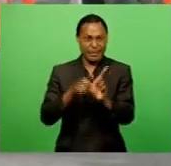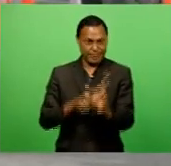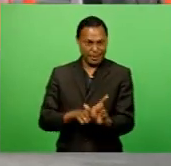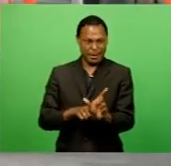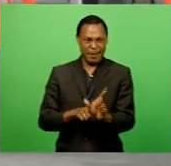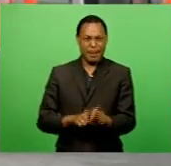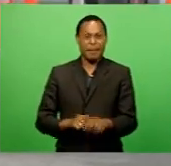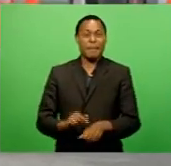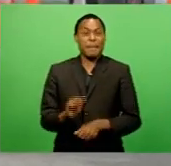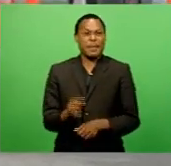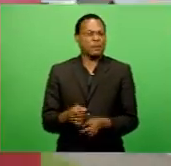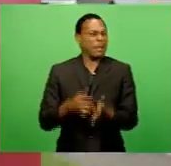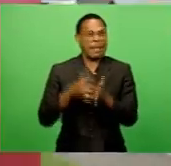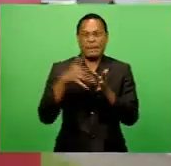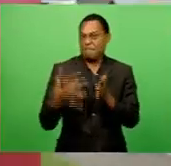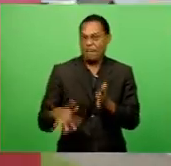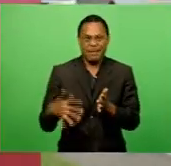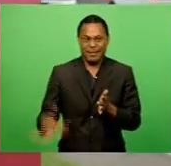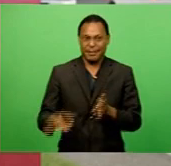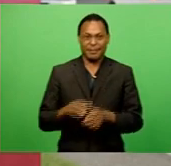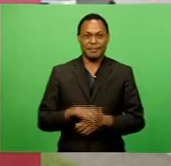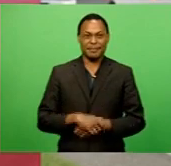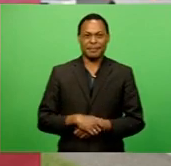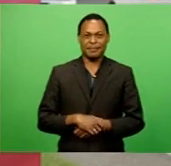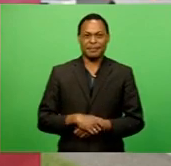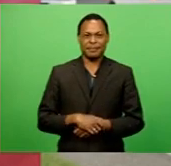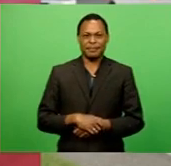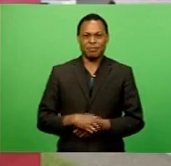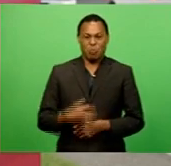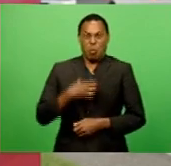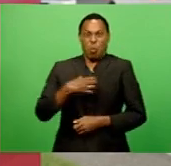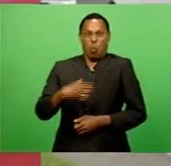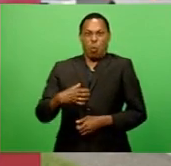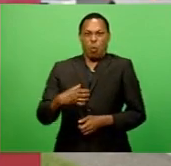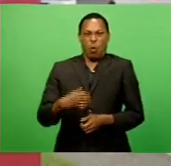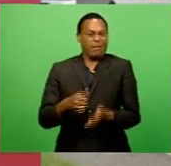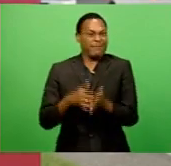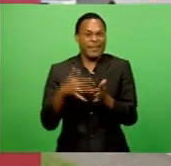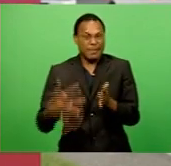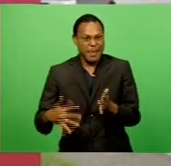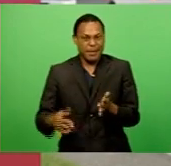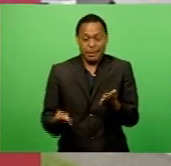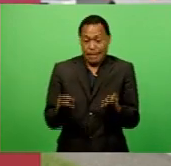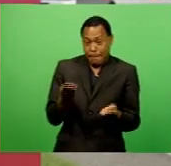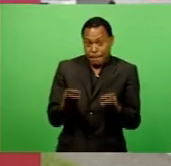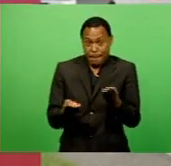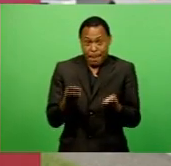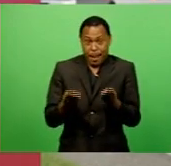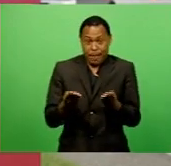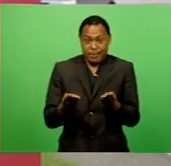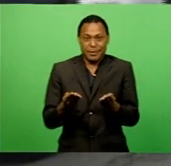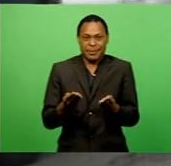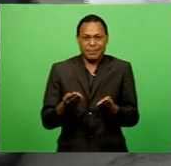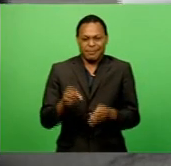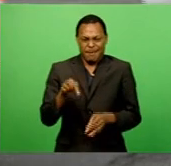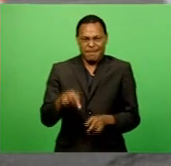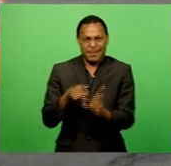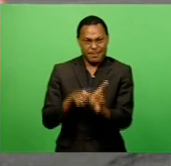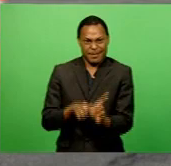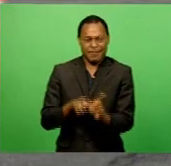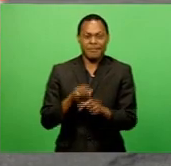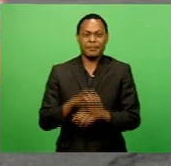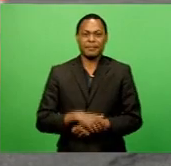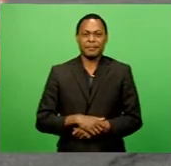rehabilitation is an expensive affair. It costs far much more, so they will have to be balancing that out for the rest of this financial year. The Fiji